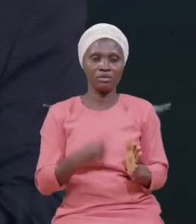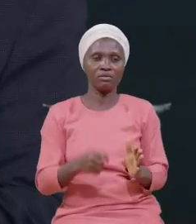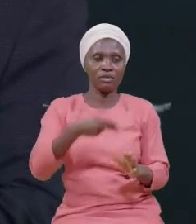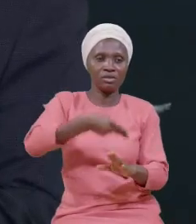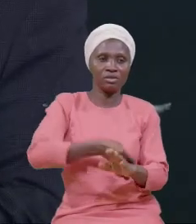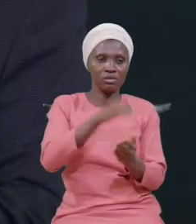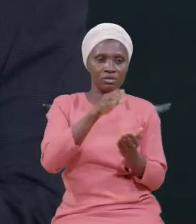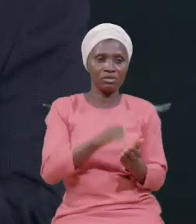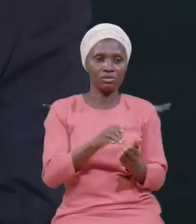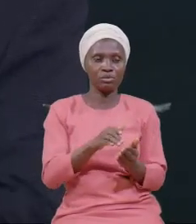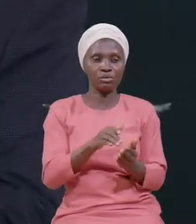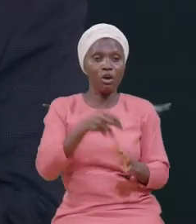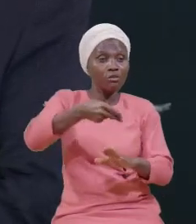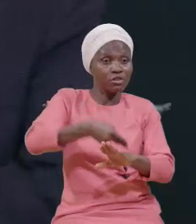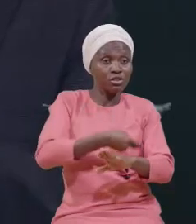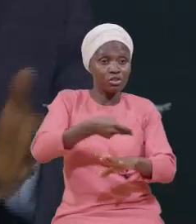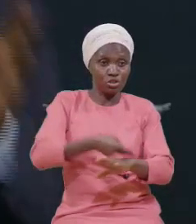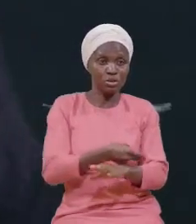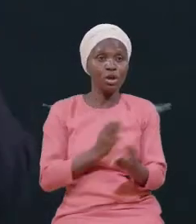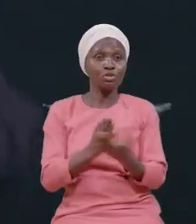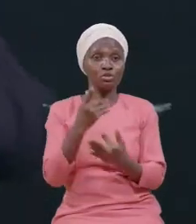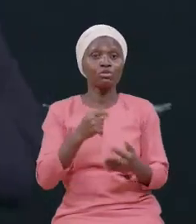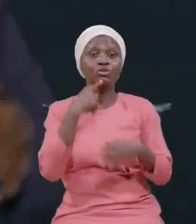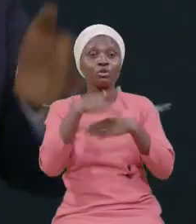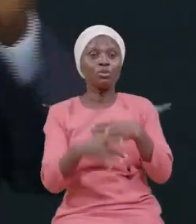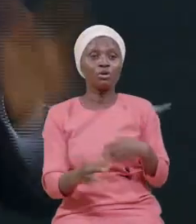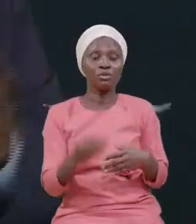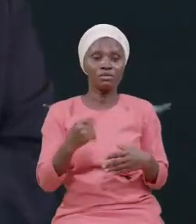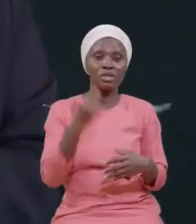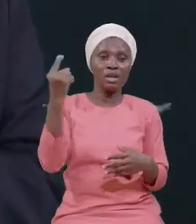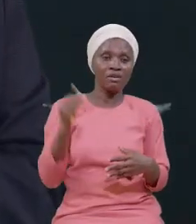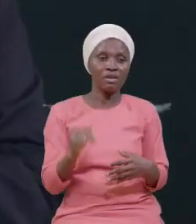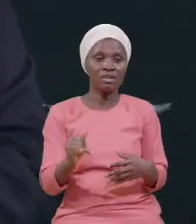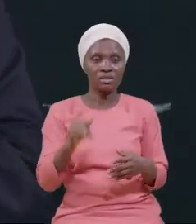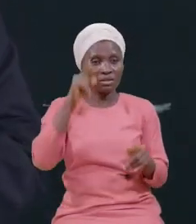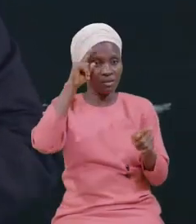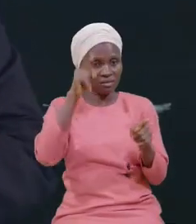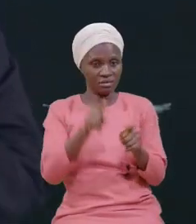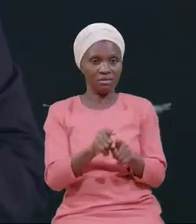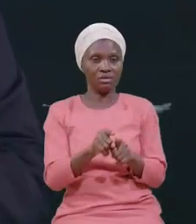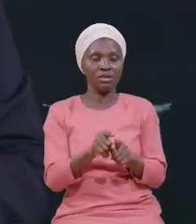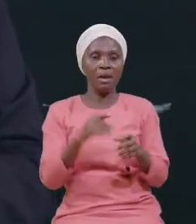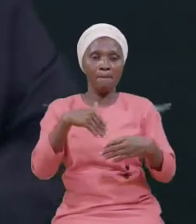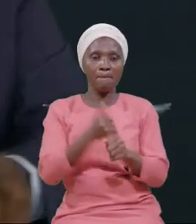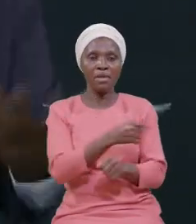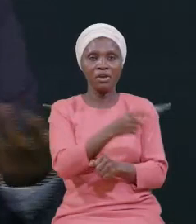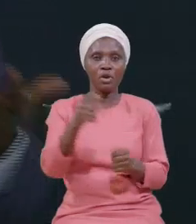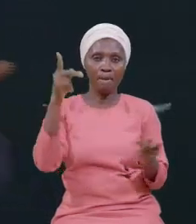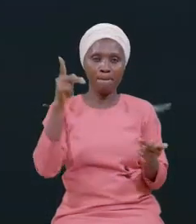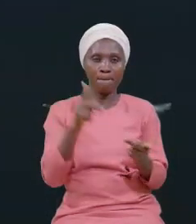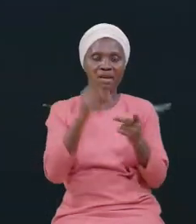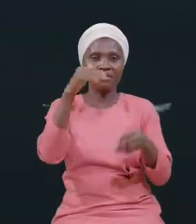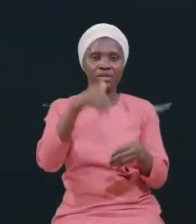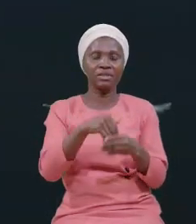everlasting covenant. Then verse 21, make you perfect in every good work to